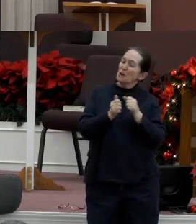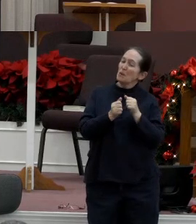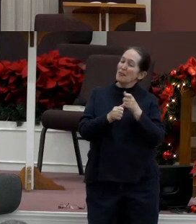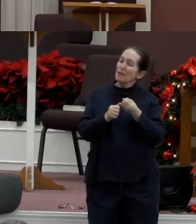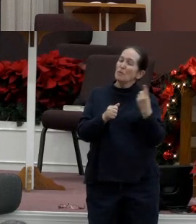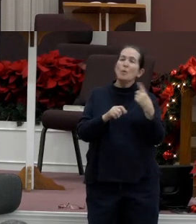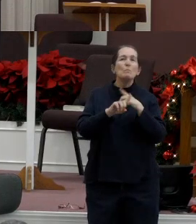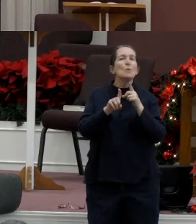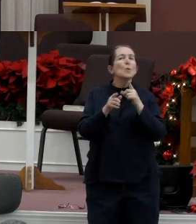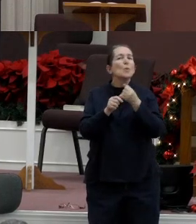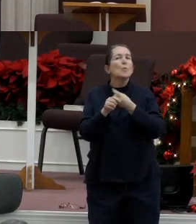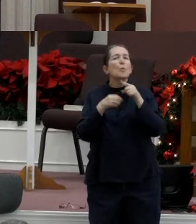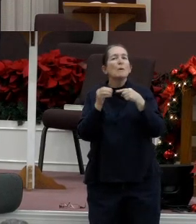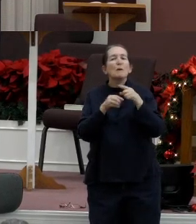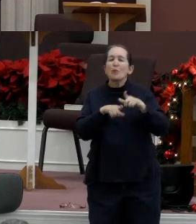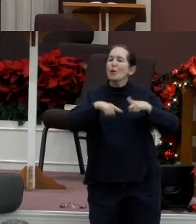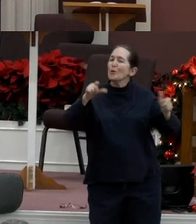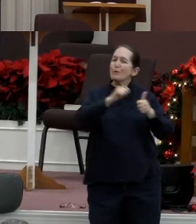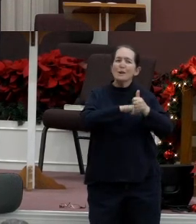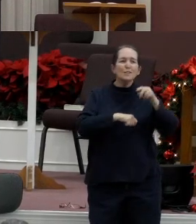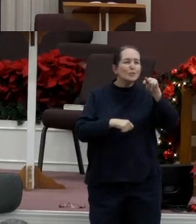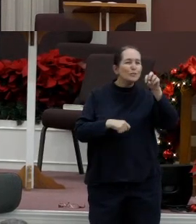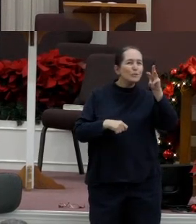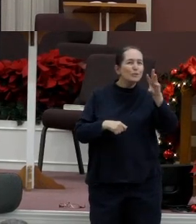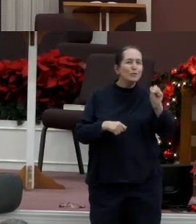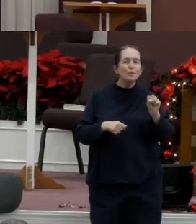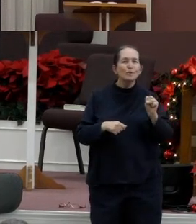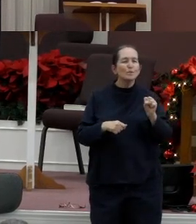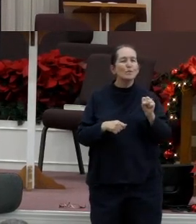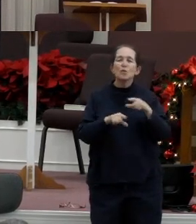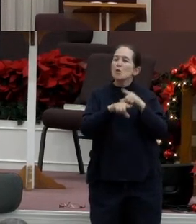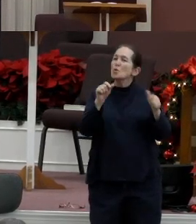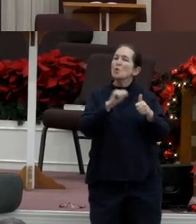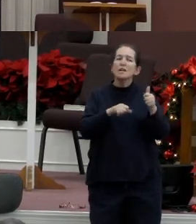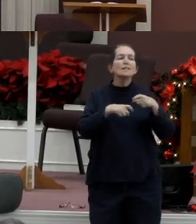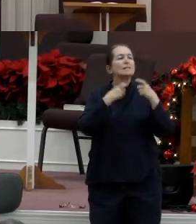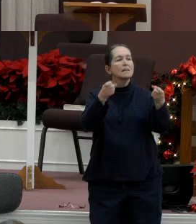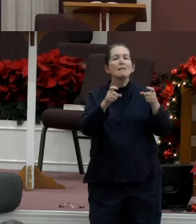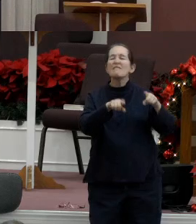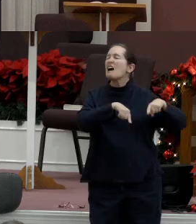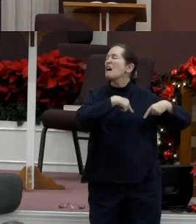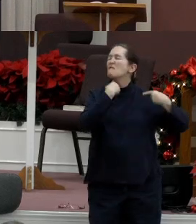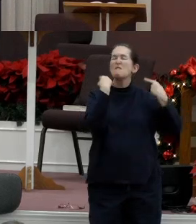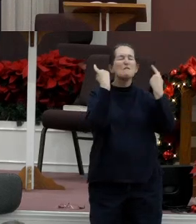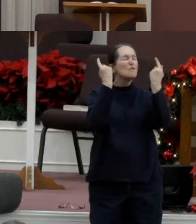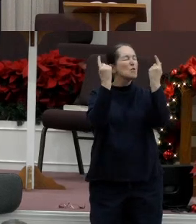But what about the greatest news, the greatest gift ever given?